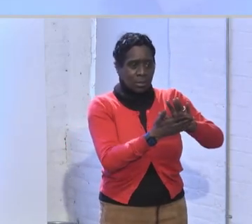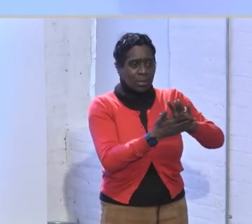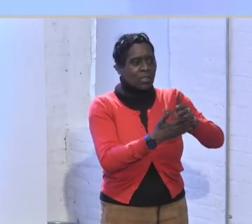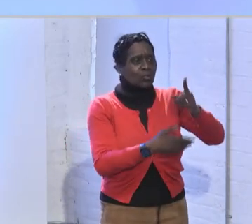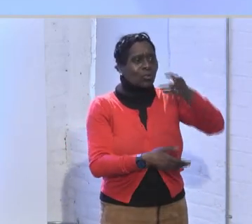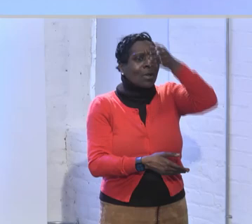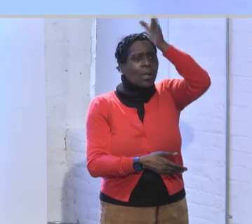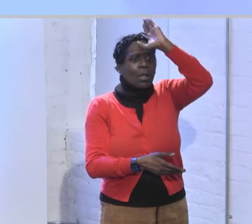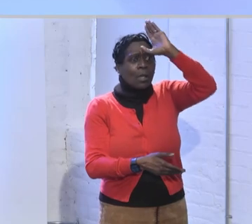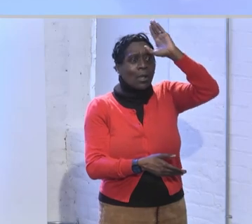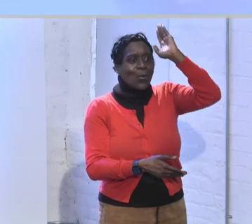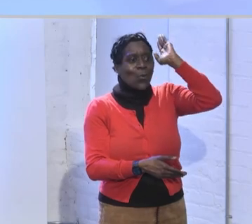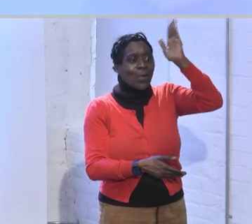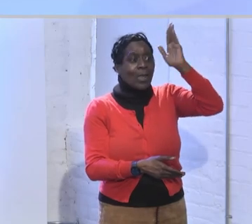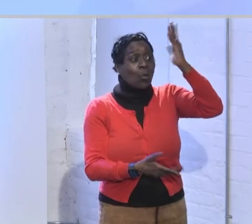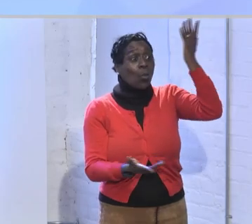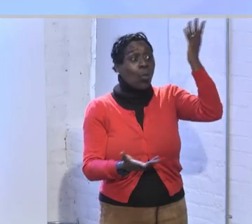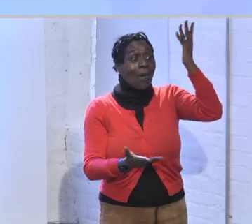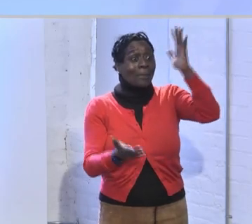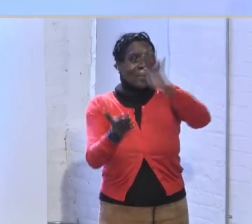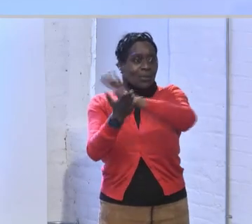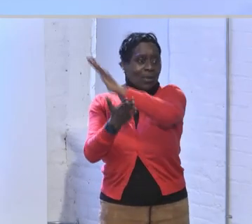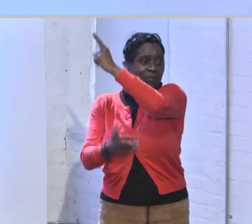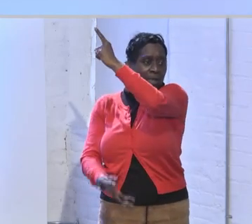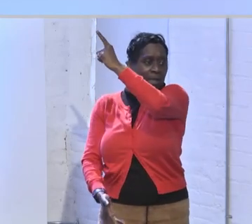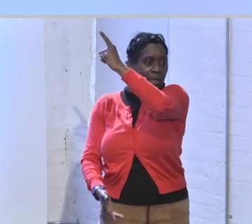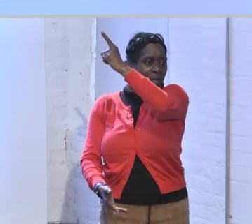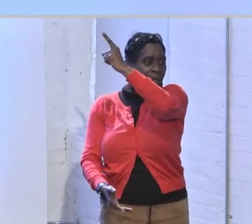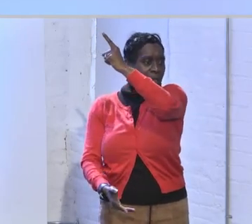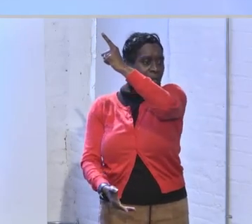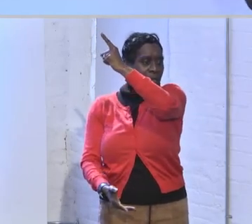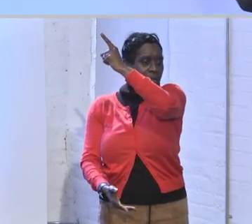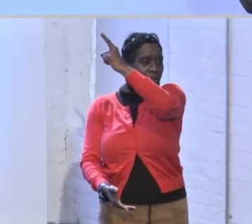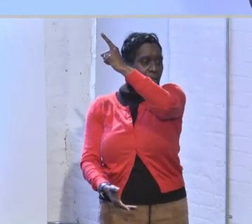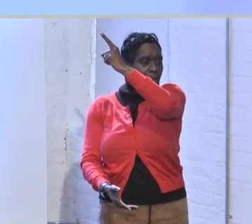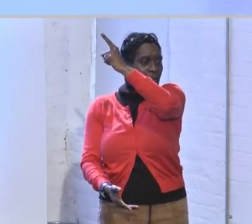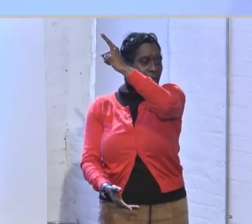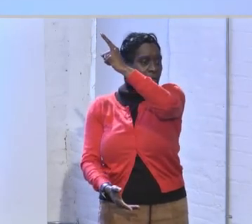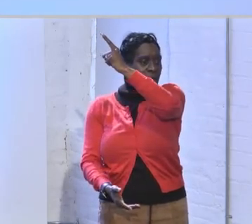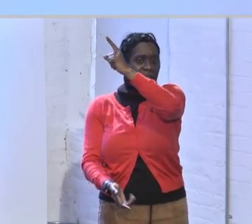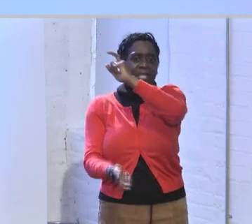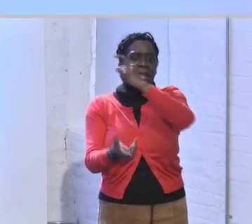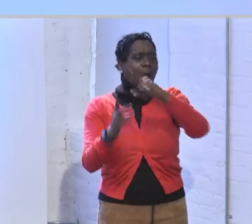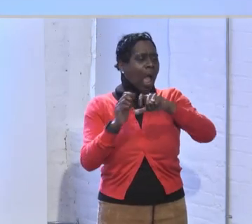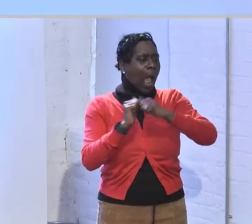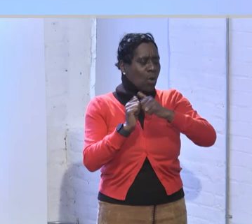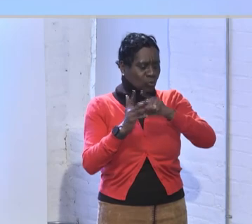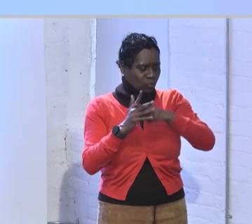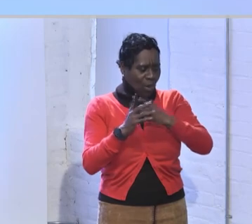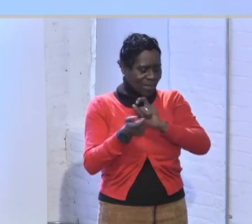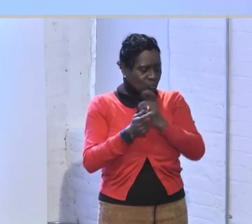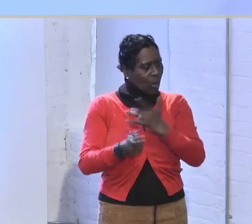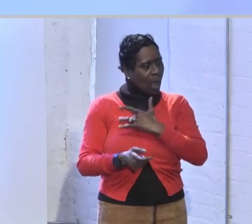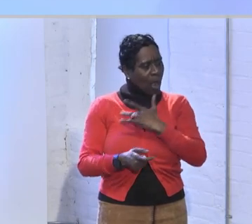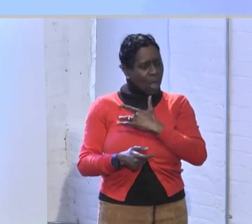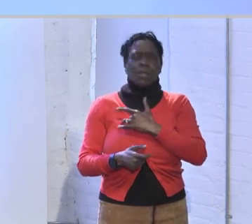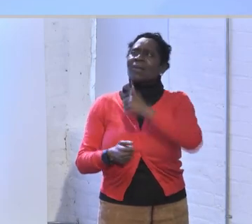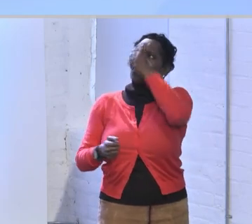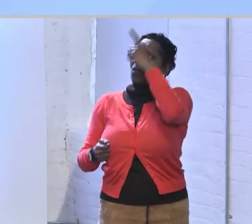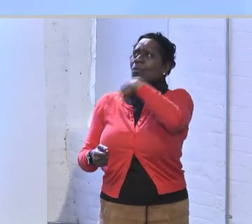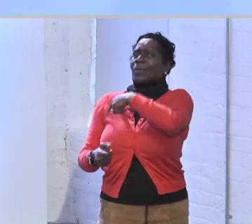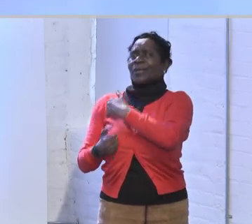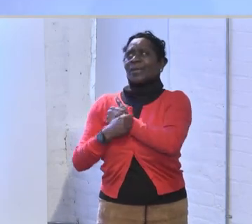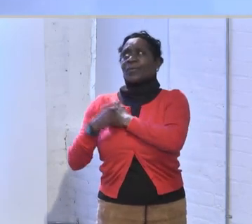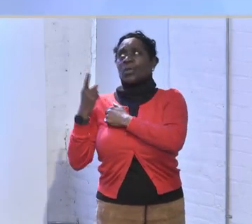that God would be glorified, transformed. And it starts with the heart. Father, we do love you. Lord, we thank